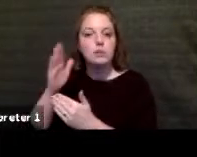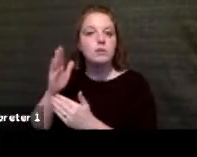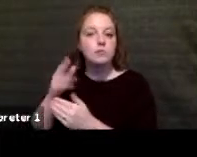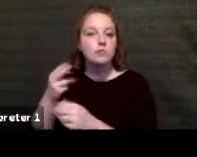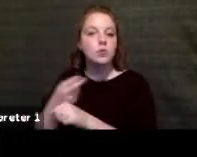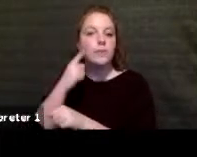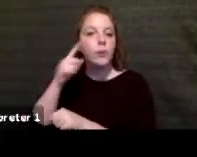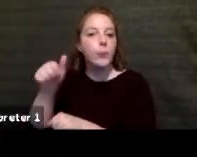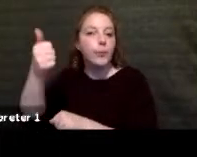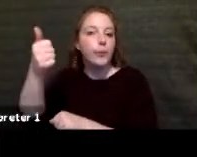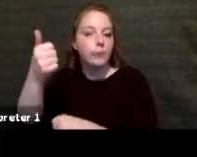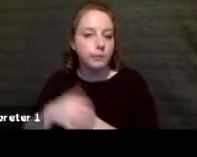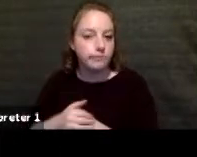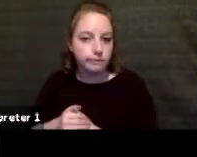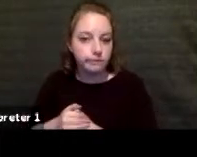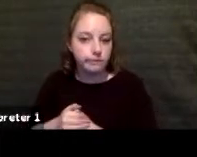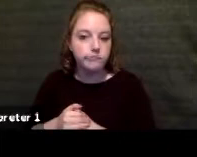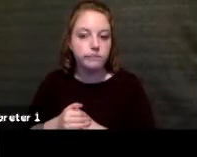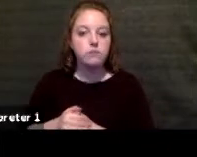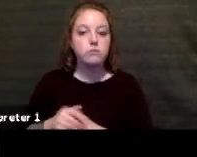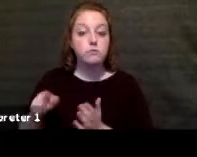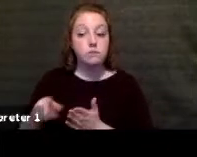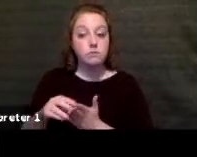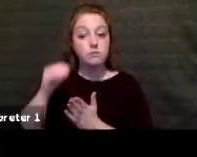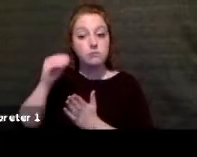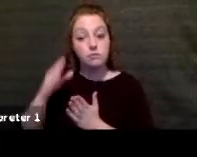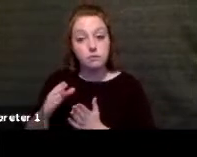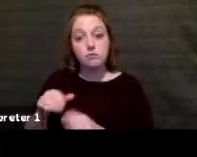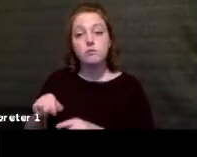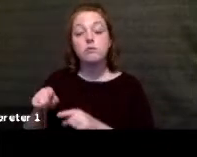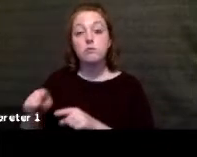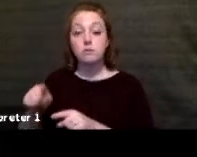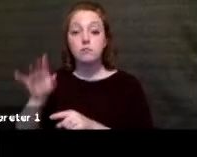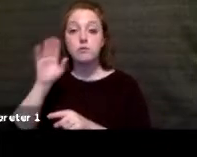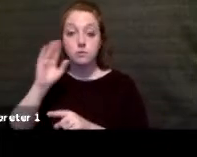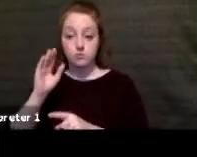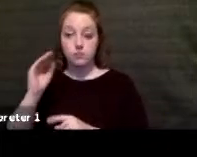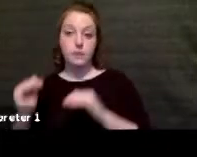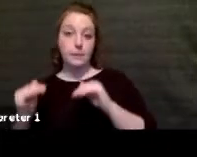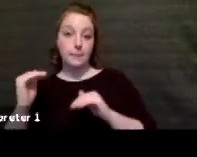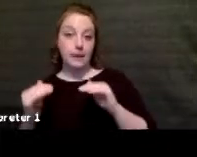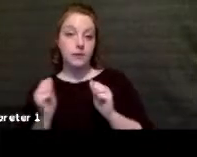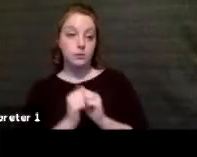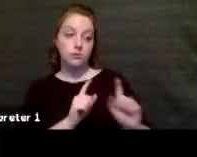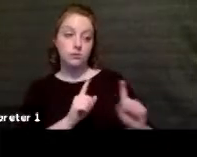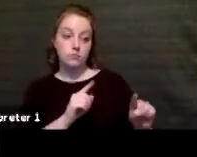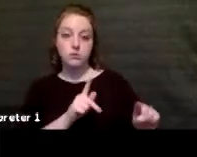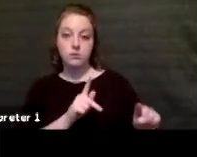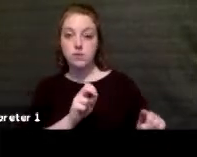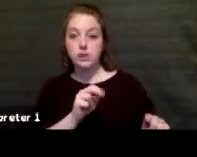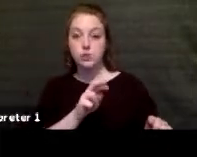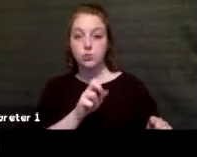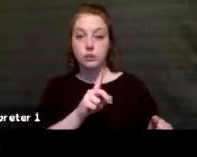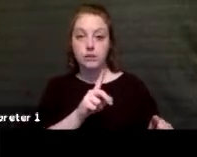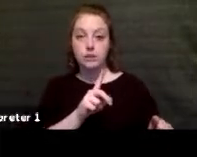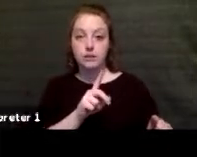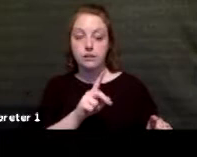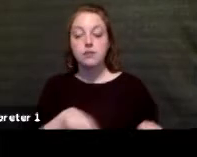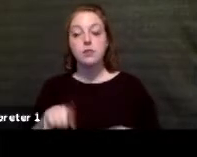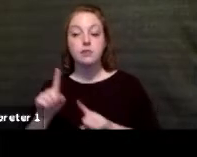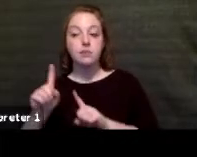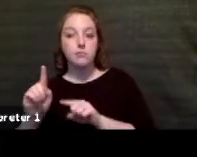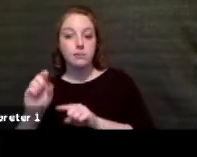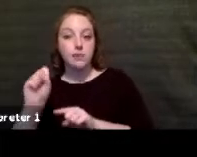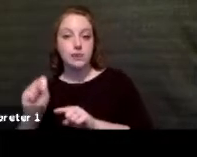we would move students between, balance the students between Kendrick and South Waco, uh, for those 1500